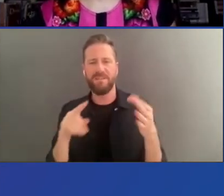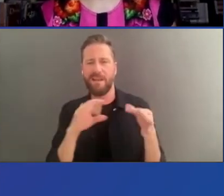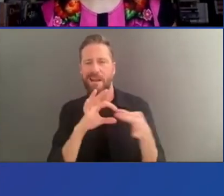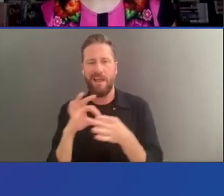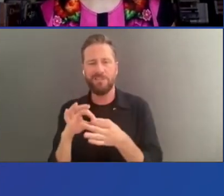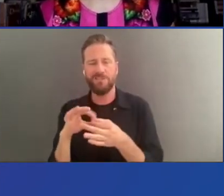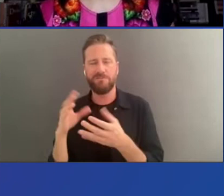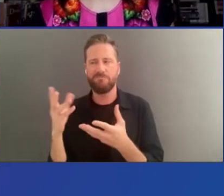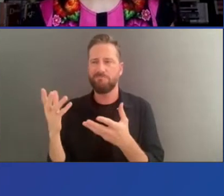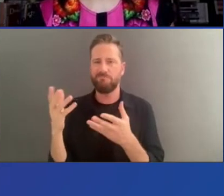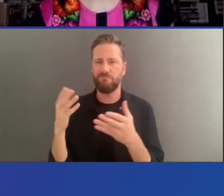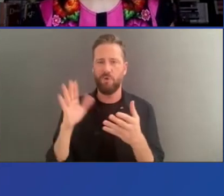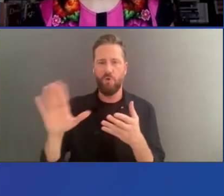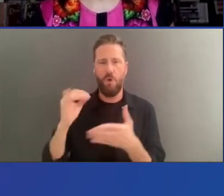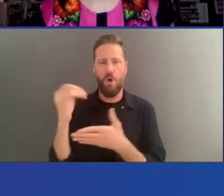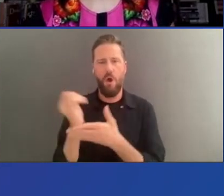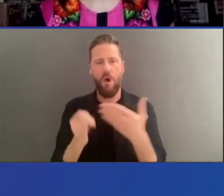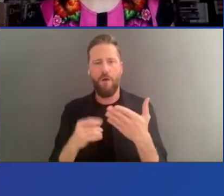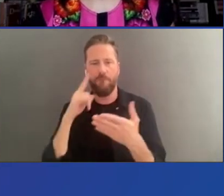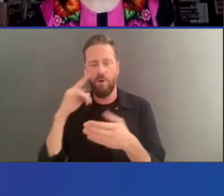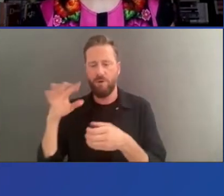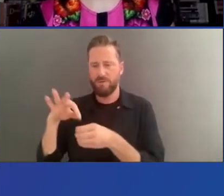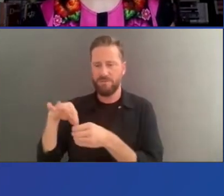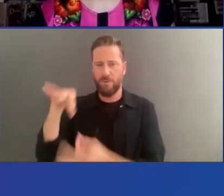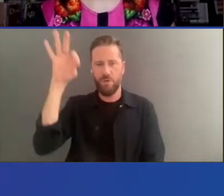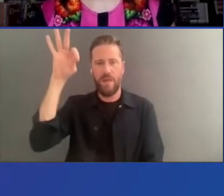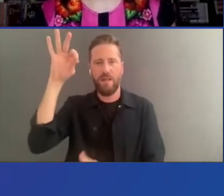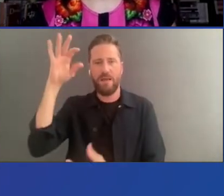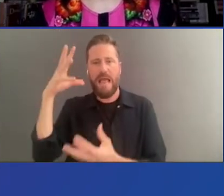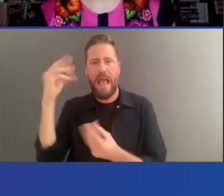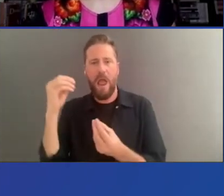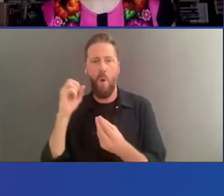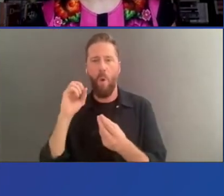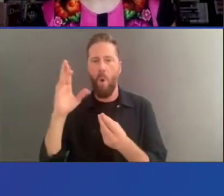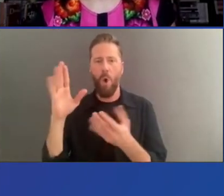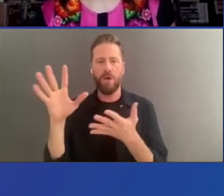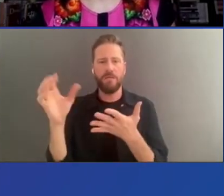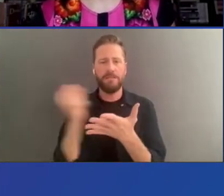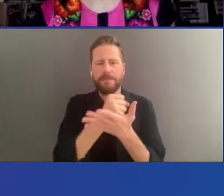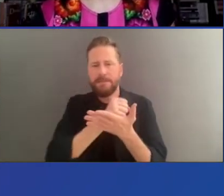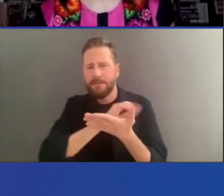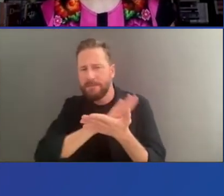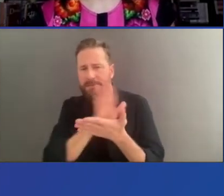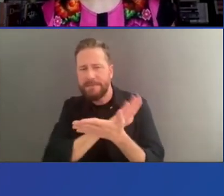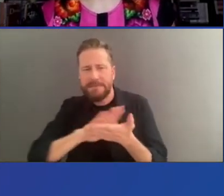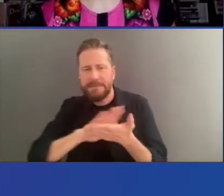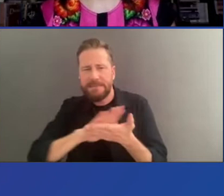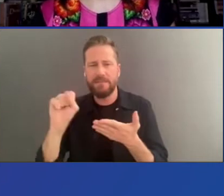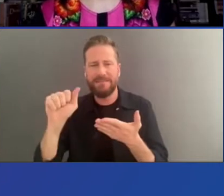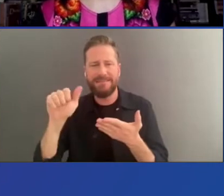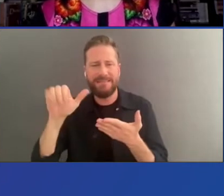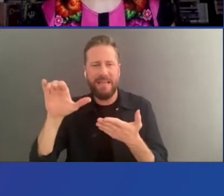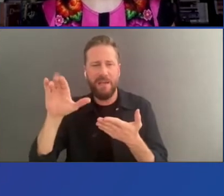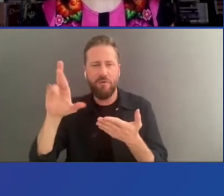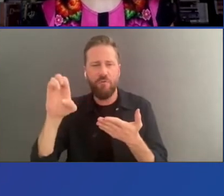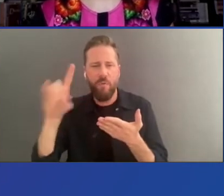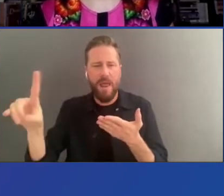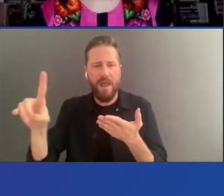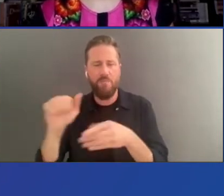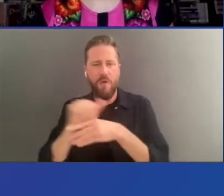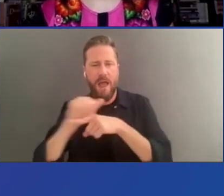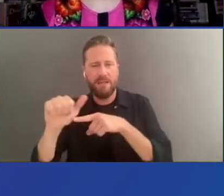connection in your art form to spirituality or sacred? Some of you have used the term sacred practices. To